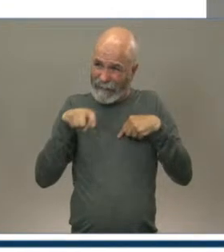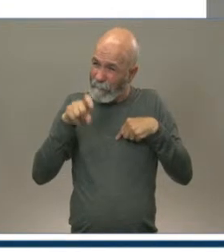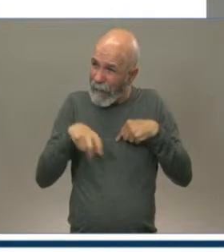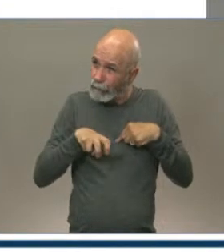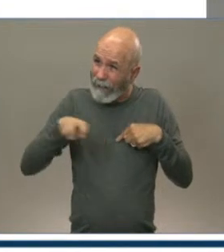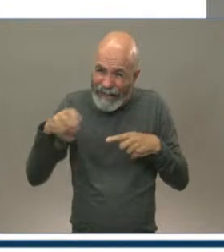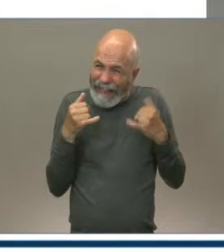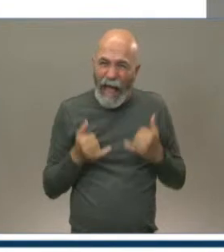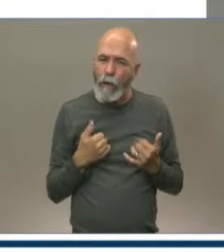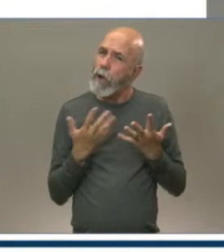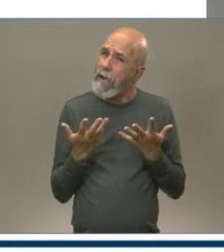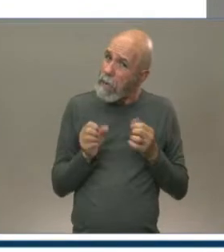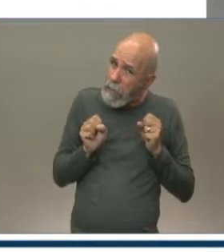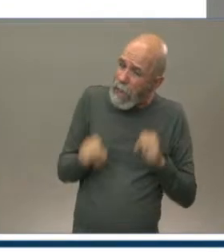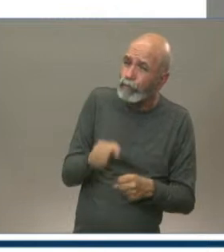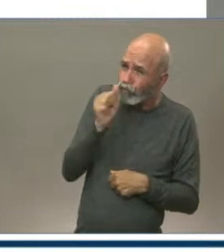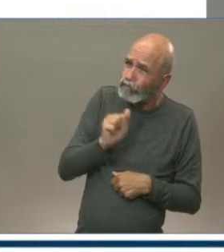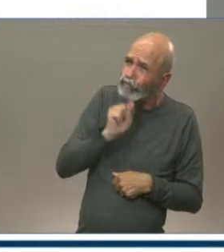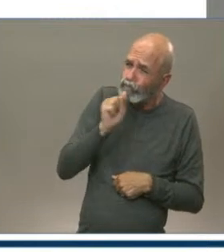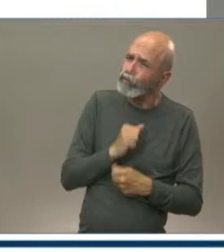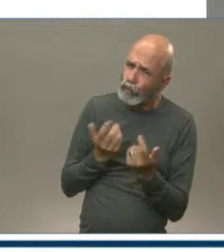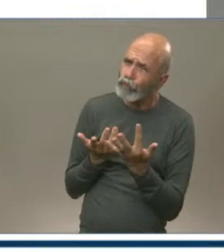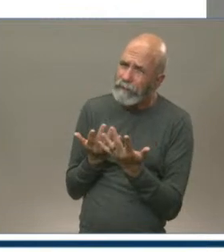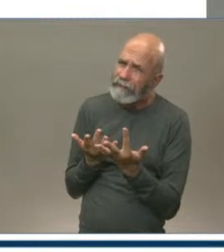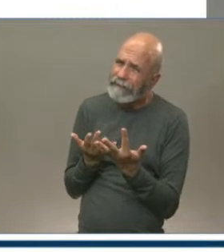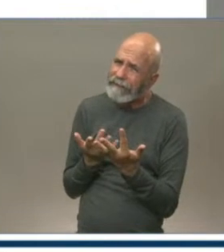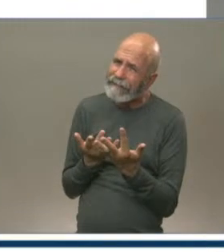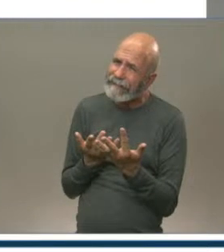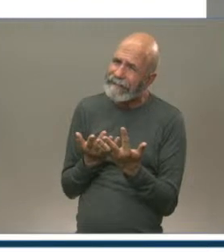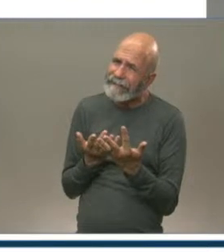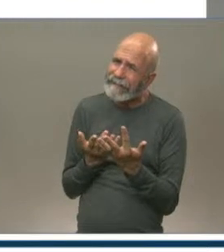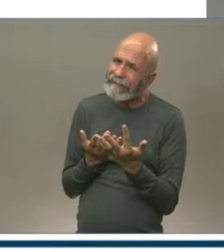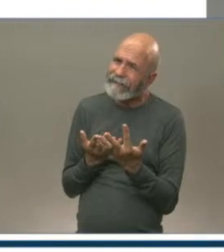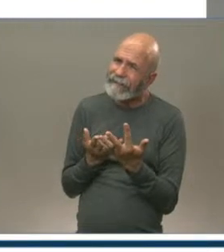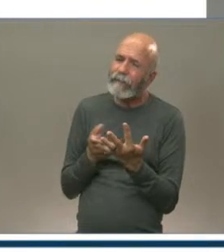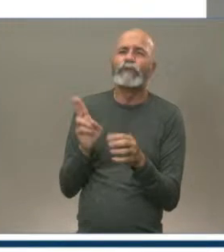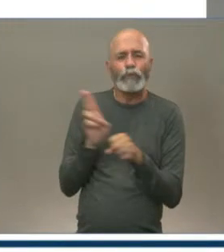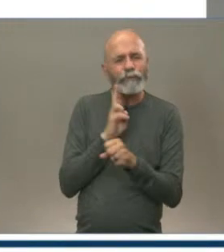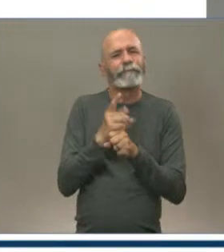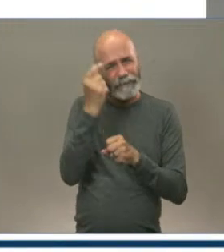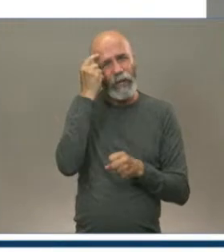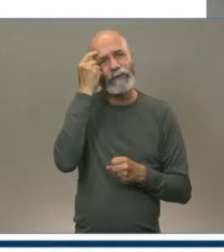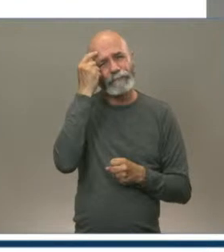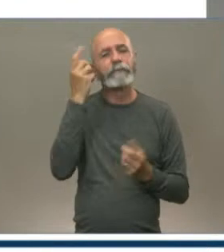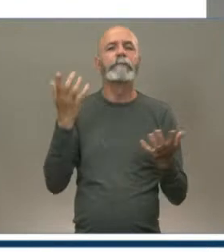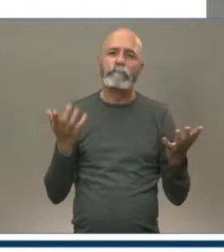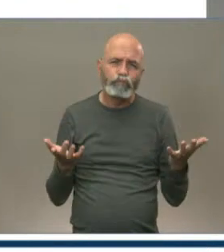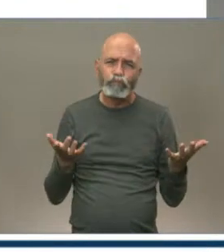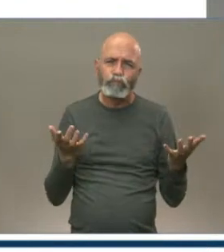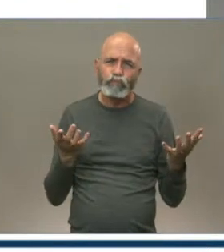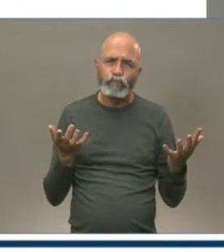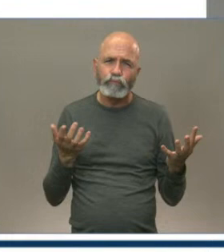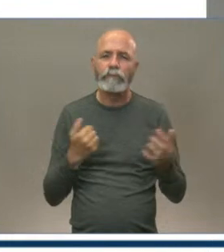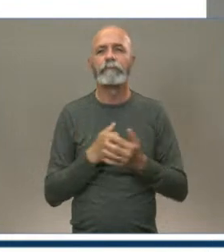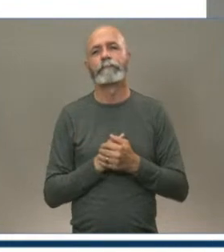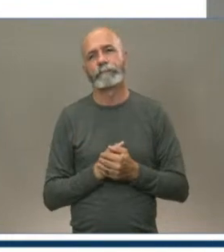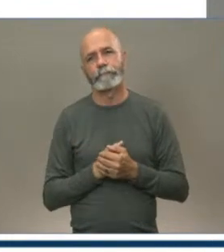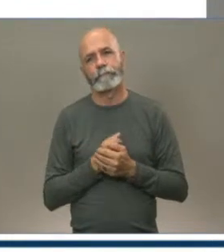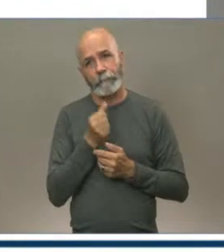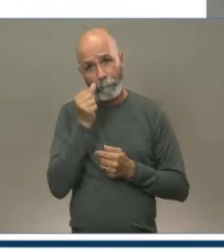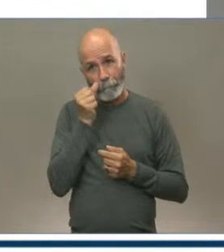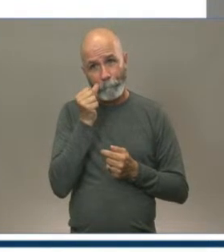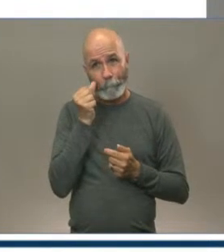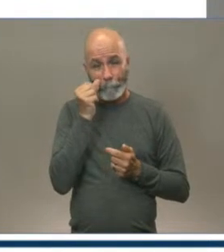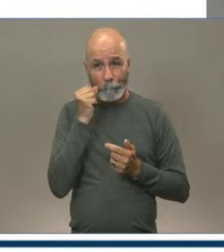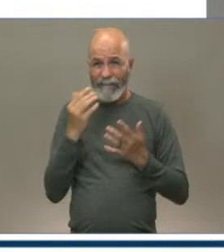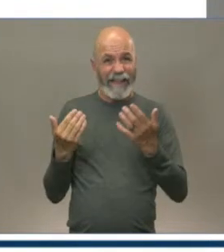If it can't, we ask you to use your judgment and common sense. There is a directive in place that legally restricts